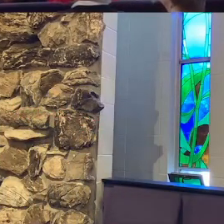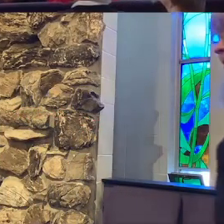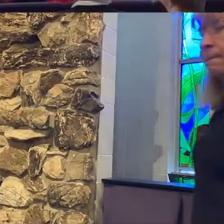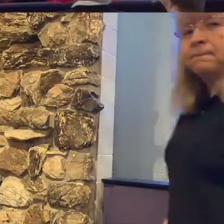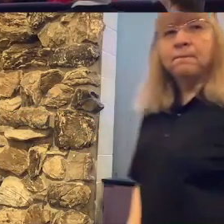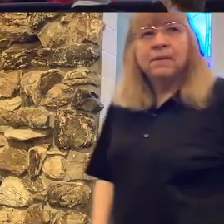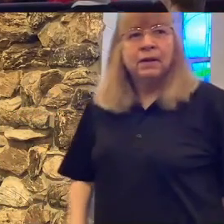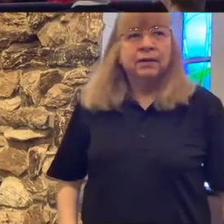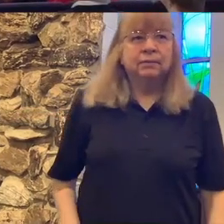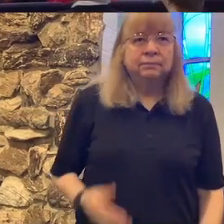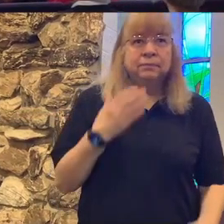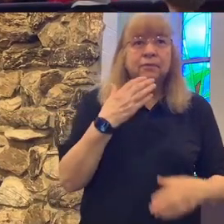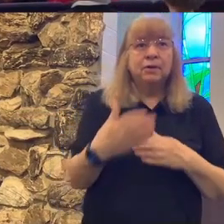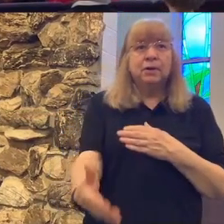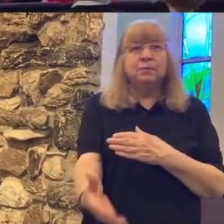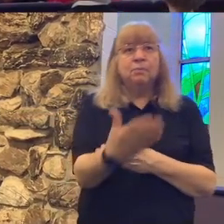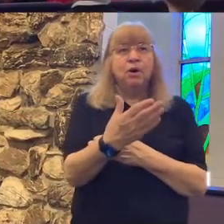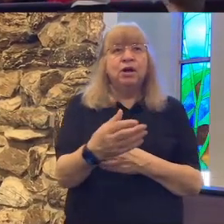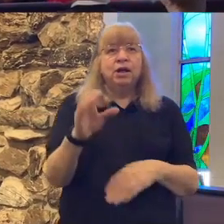Good morning, church.